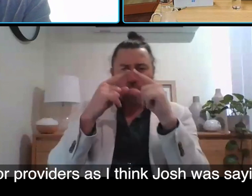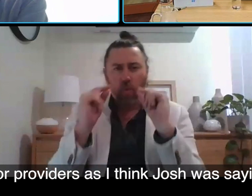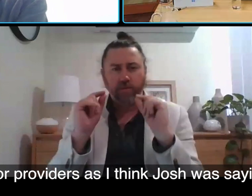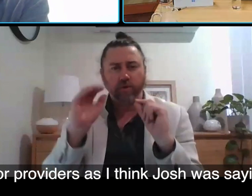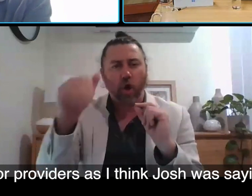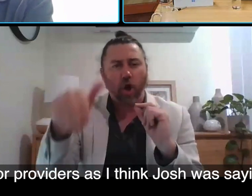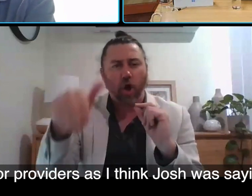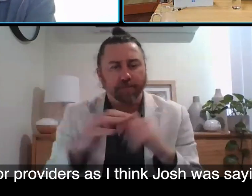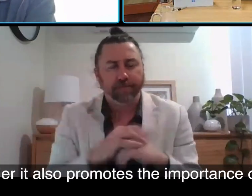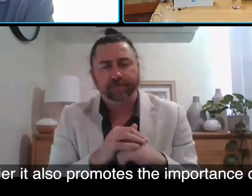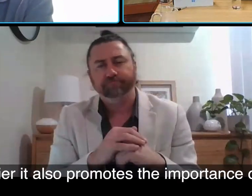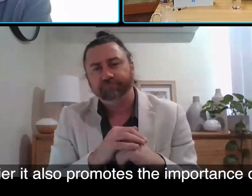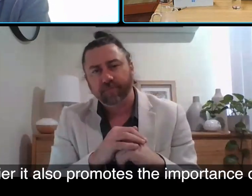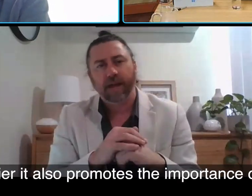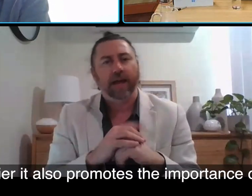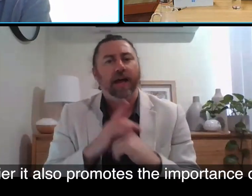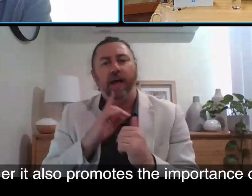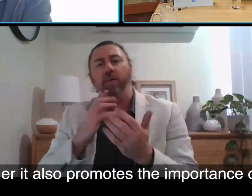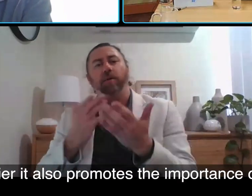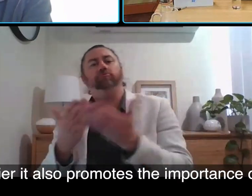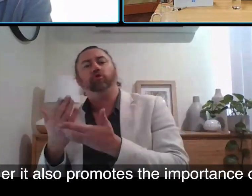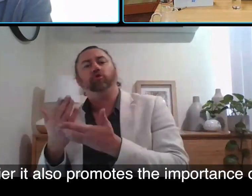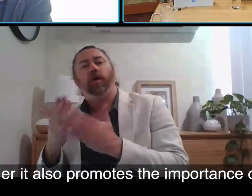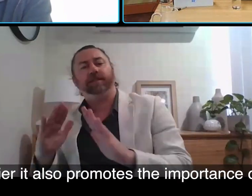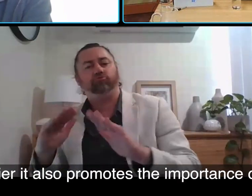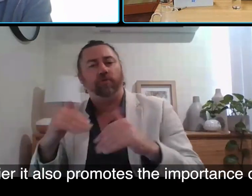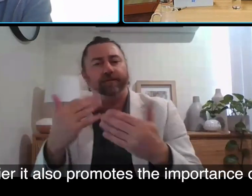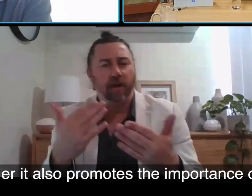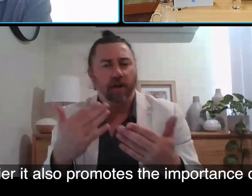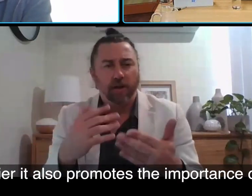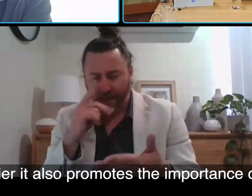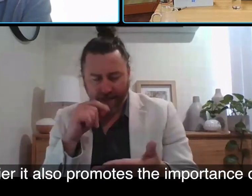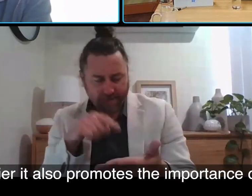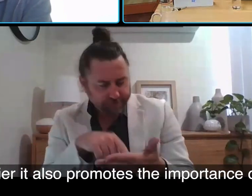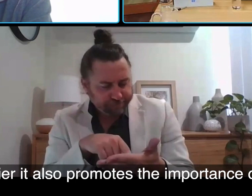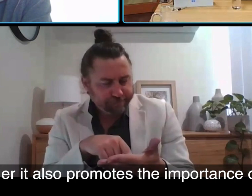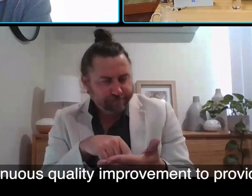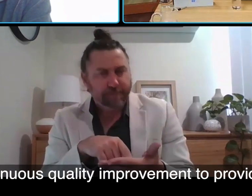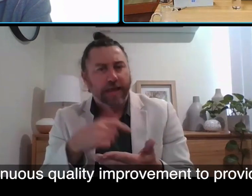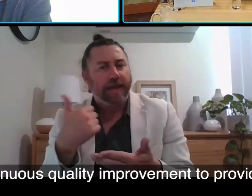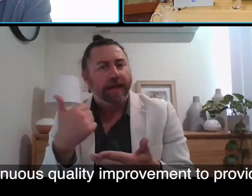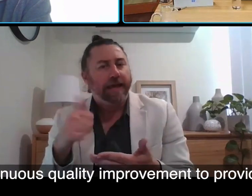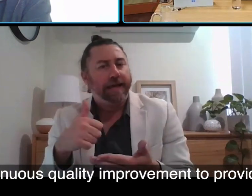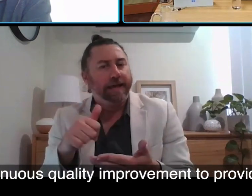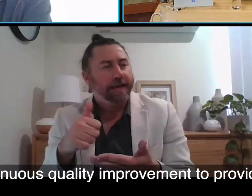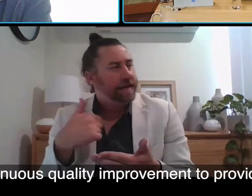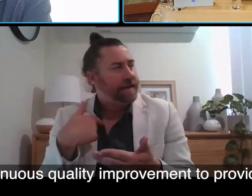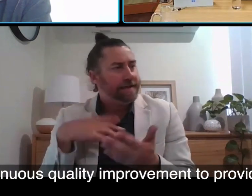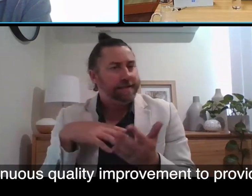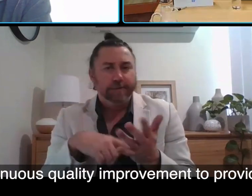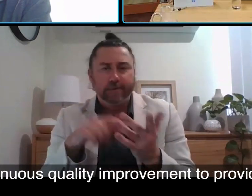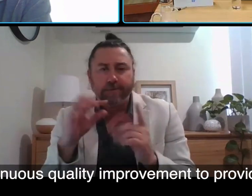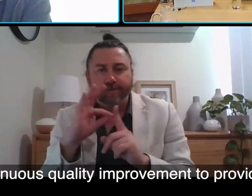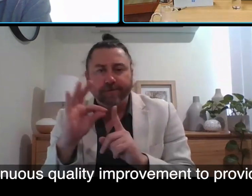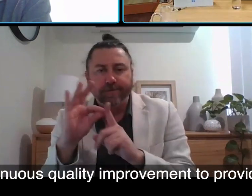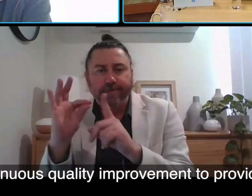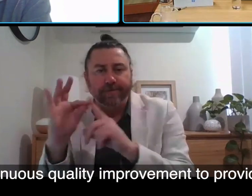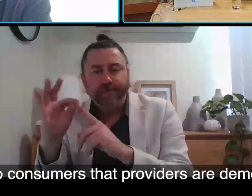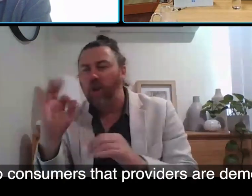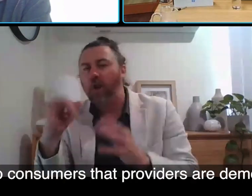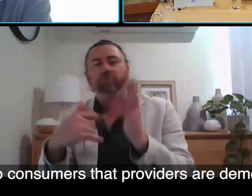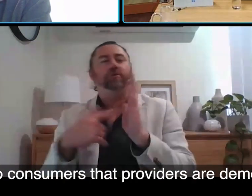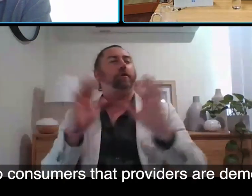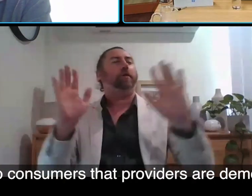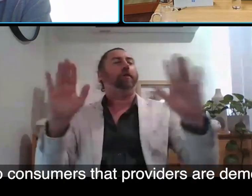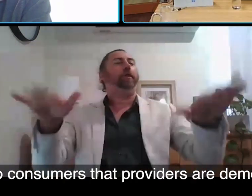as I think Josh was saying earlier, it also promotes the importance of continuous quality improvement to